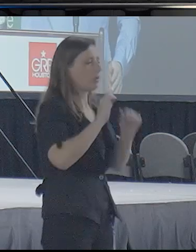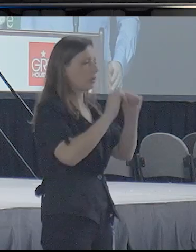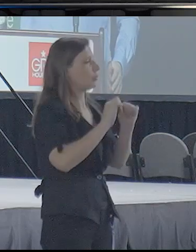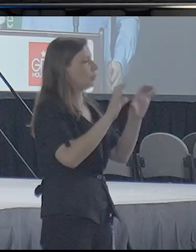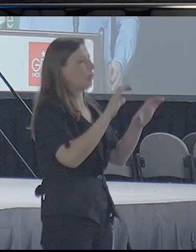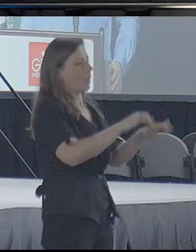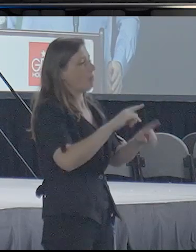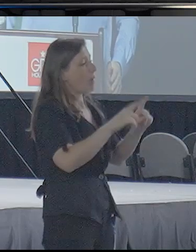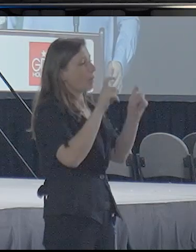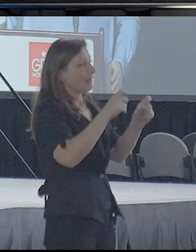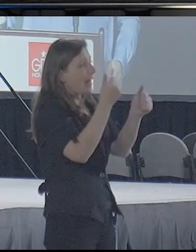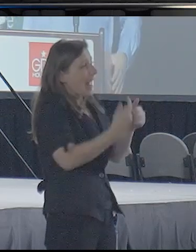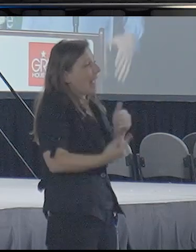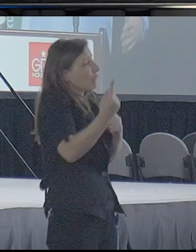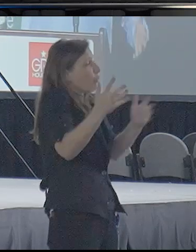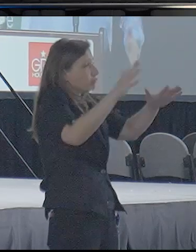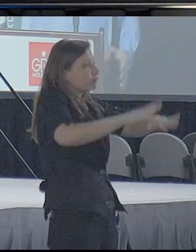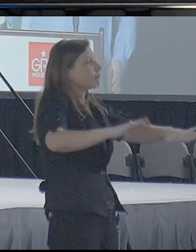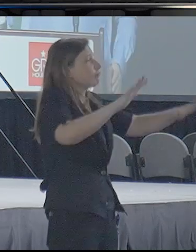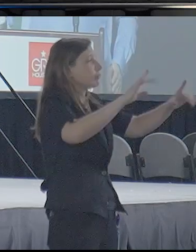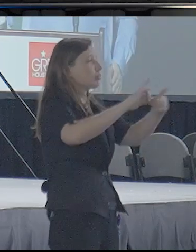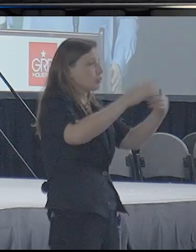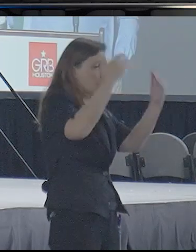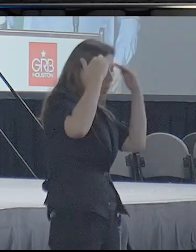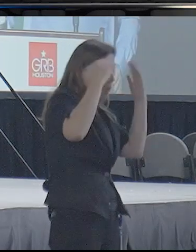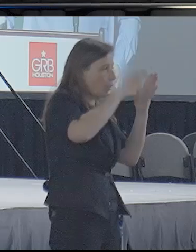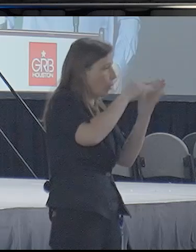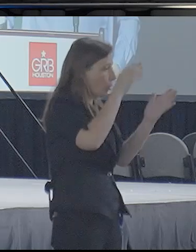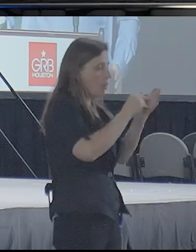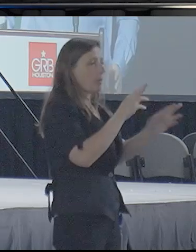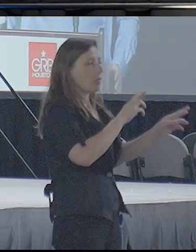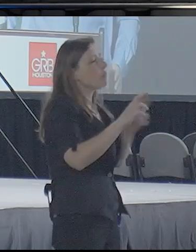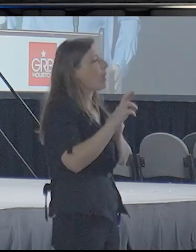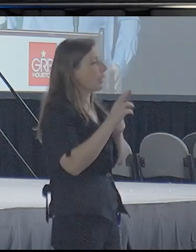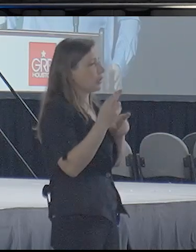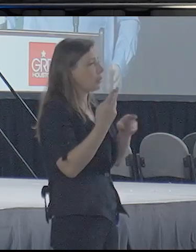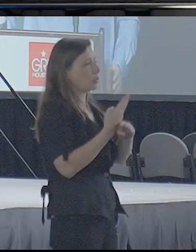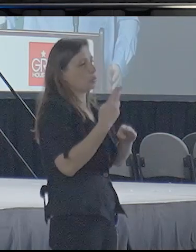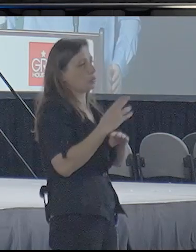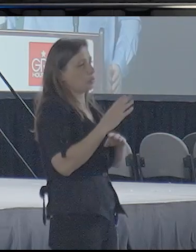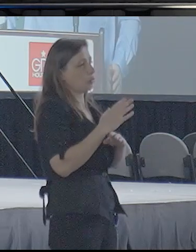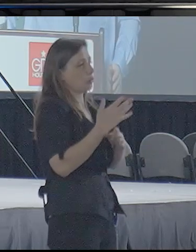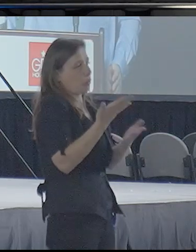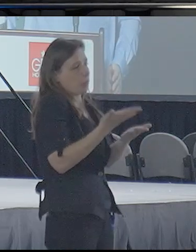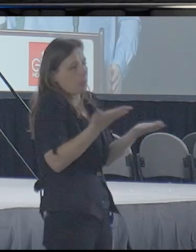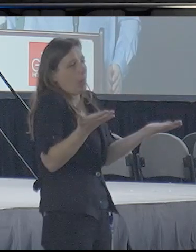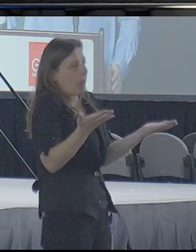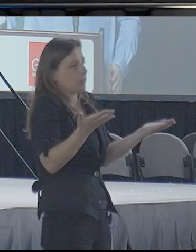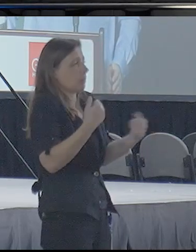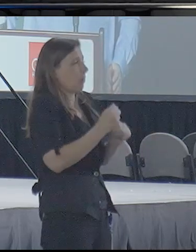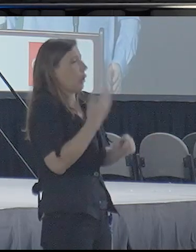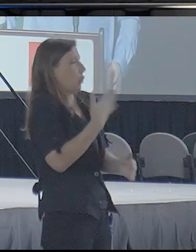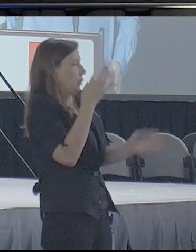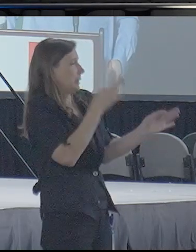everybody out there in the public to also prepare and be aware of what's happening and be ready to use all the products that are out there now to make some informed decisions.